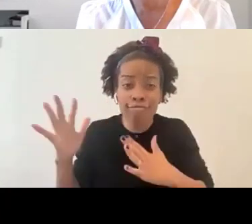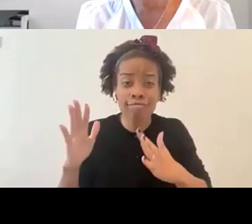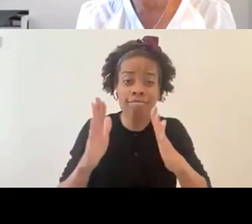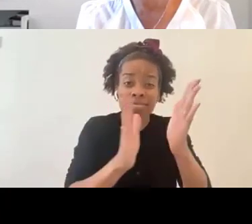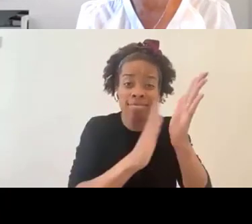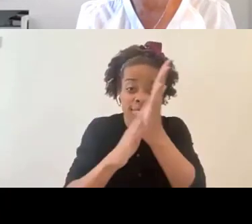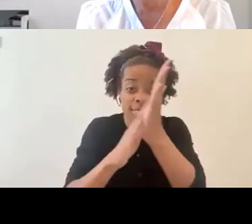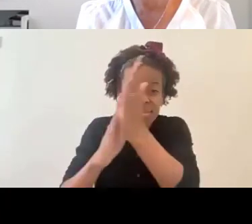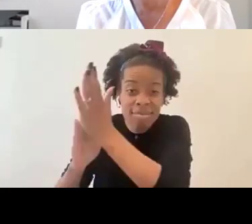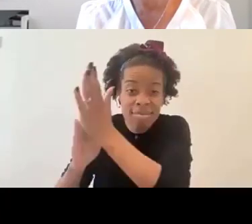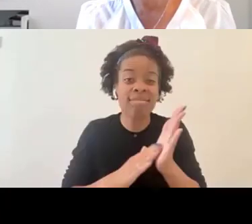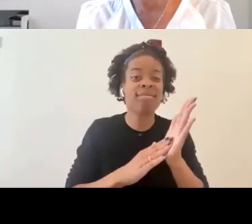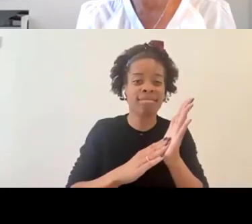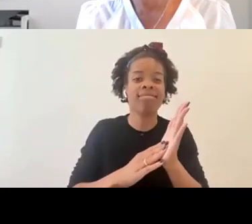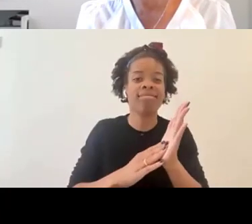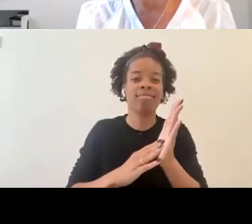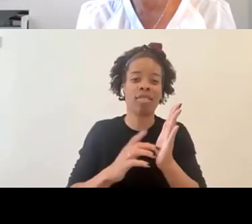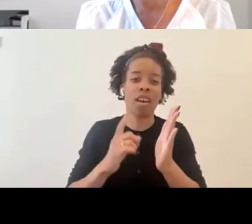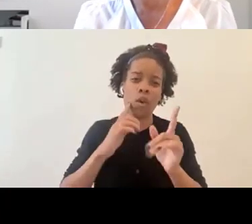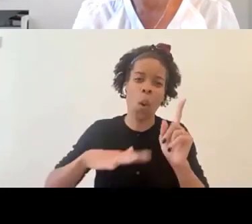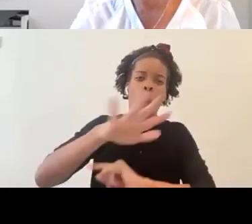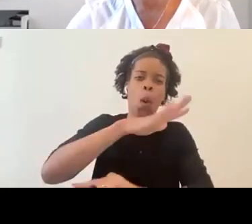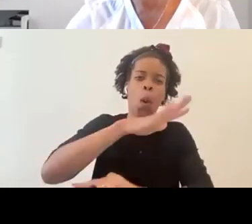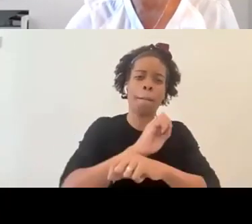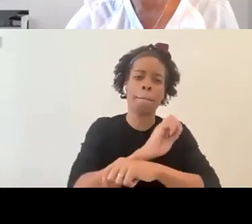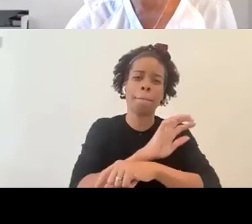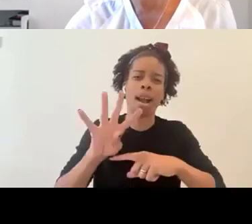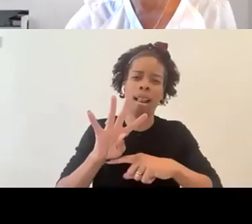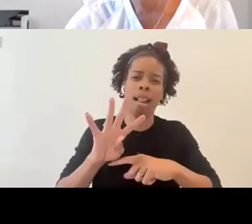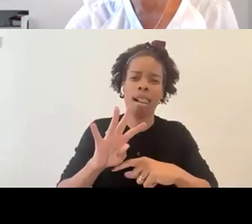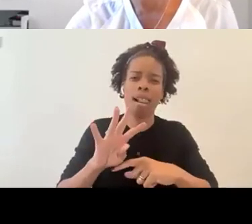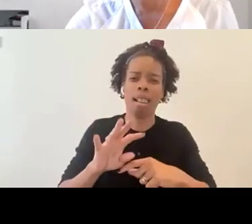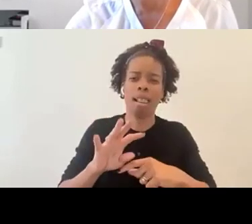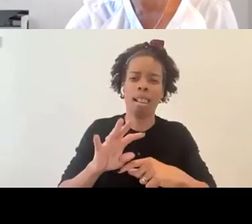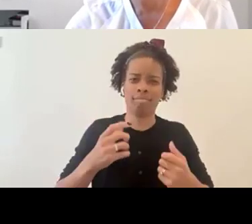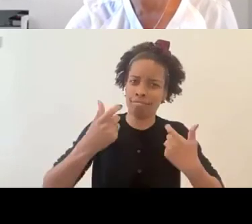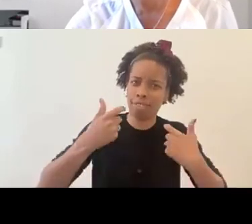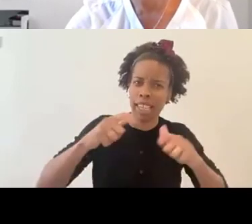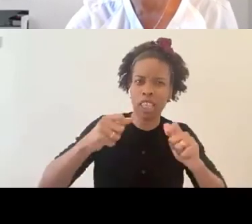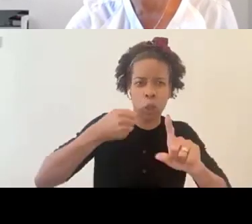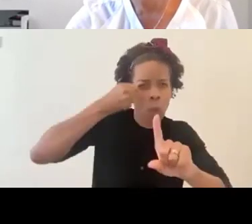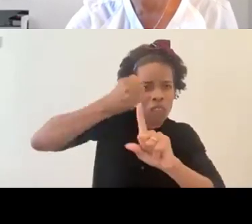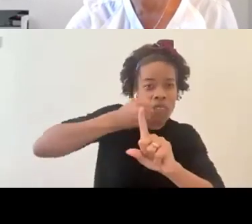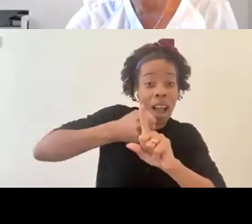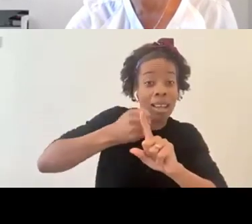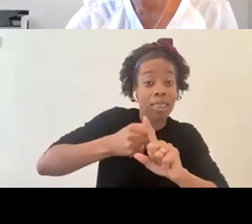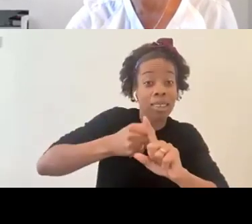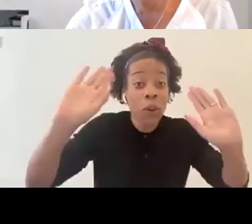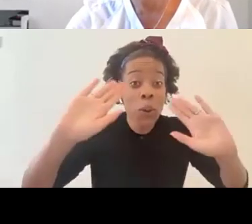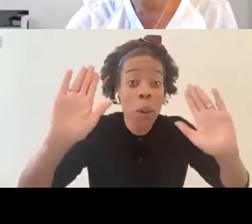virtual, real, etc., to our brilliant panelists. And let's keep up the fight, everybody. Goodbye.